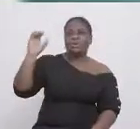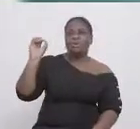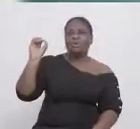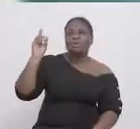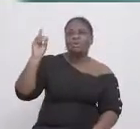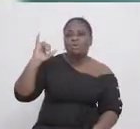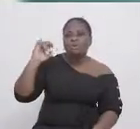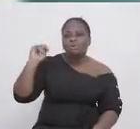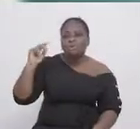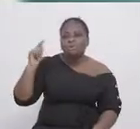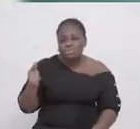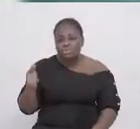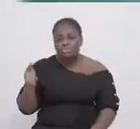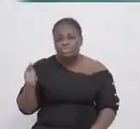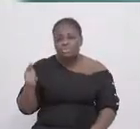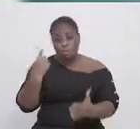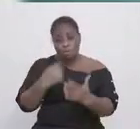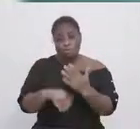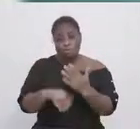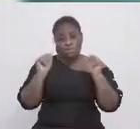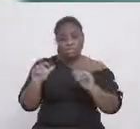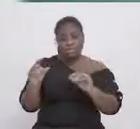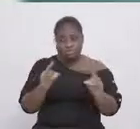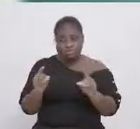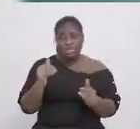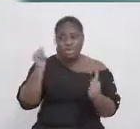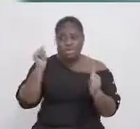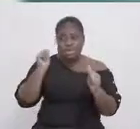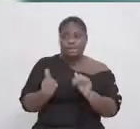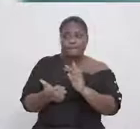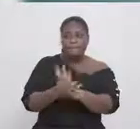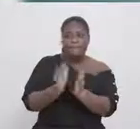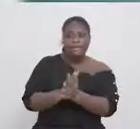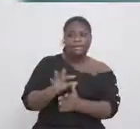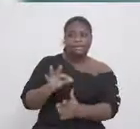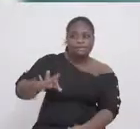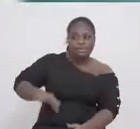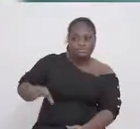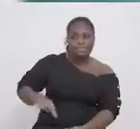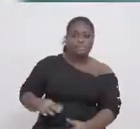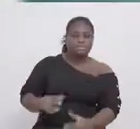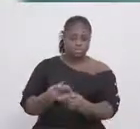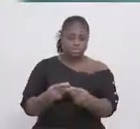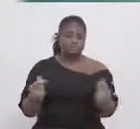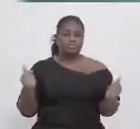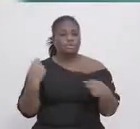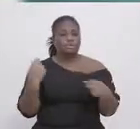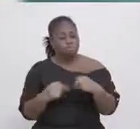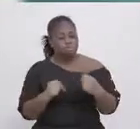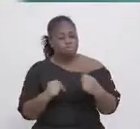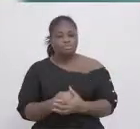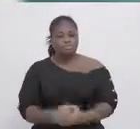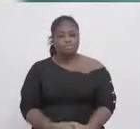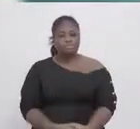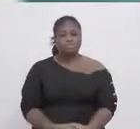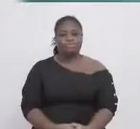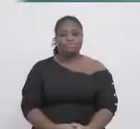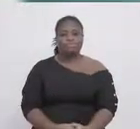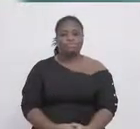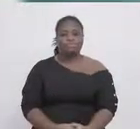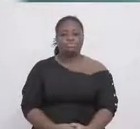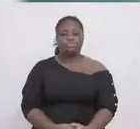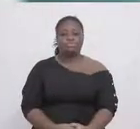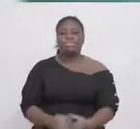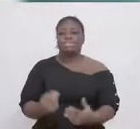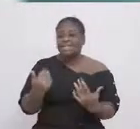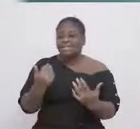that what I can do can be beneficial to people out there in solving their problems. It gave me the hands-on skill and the practicality I